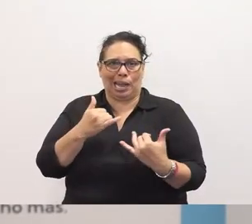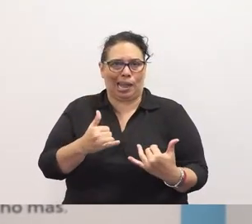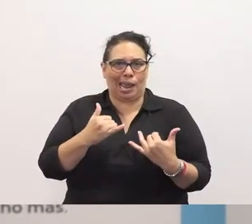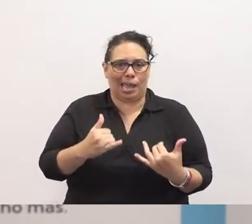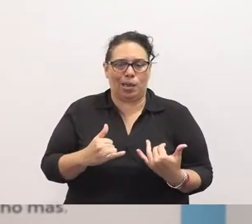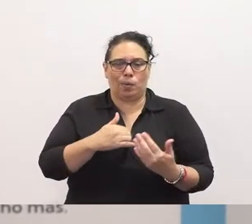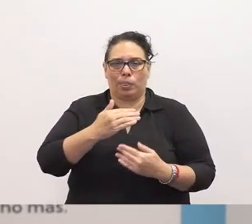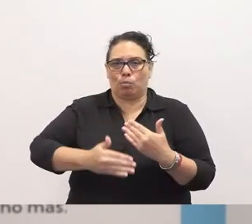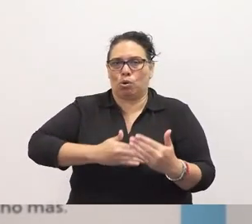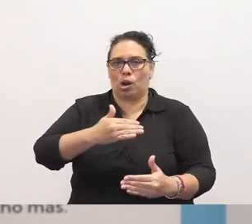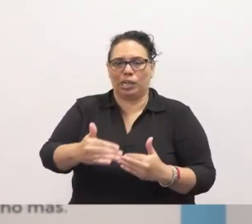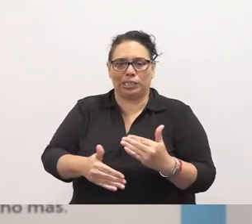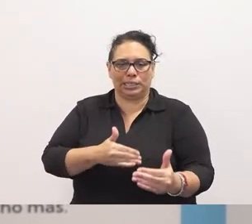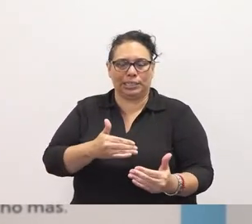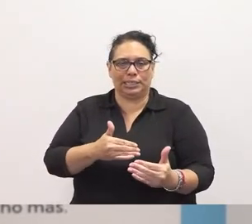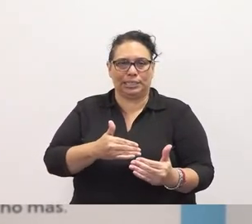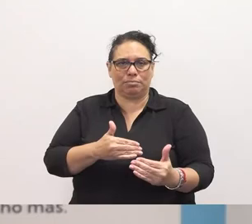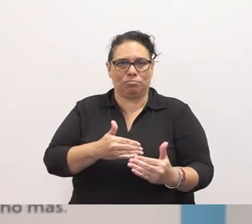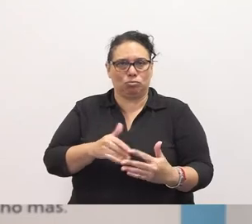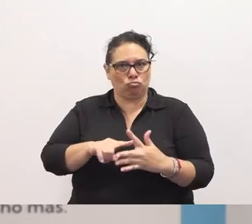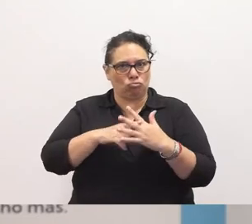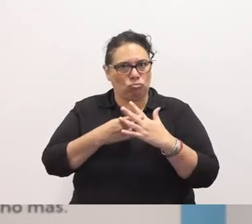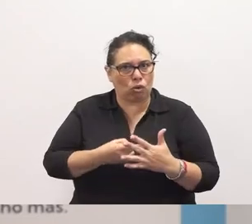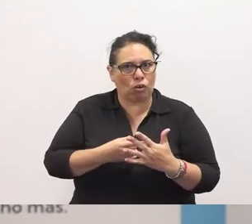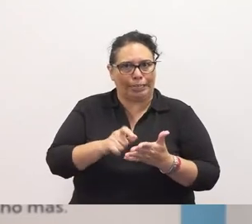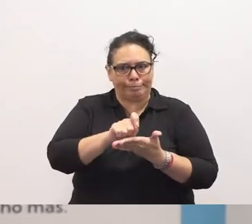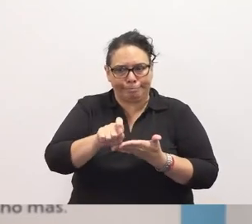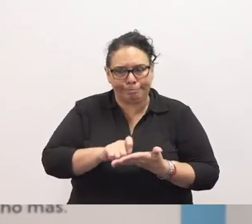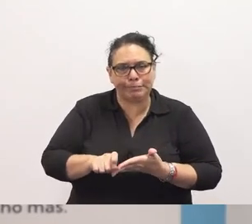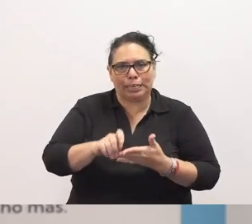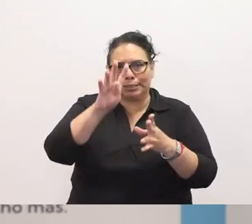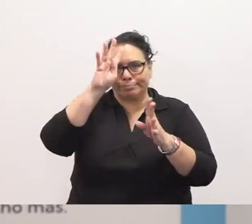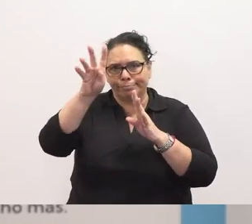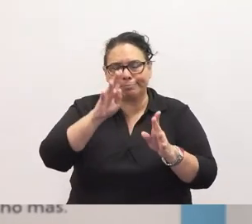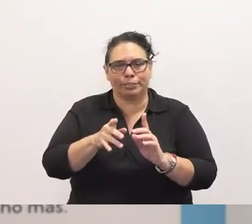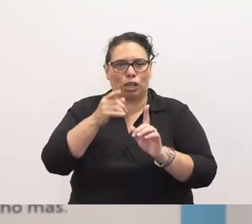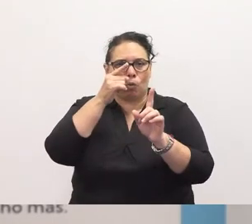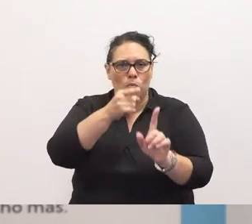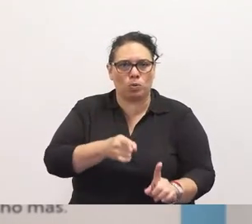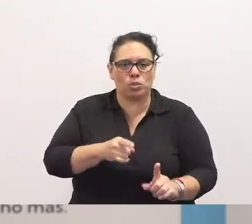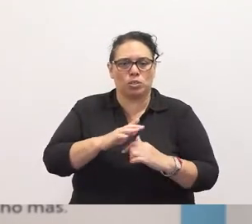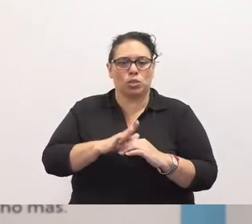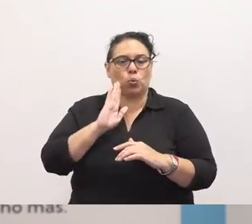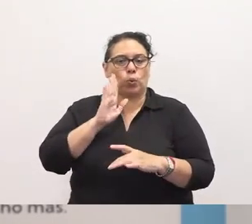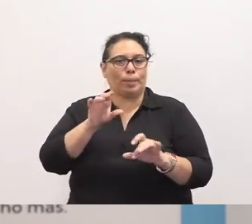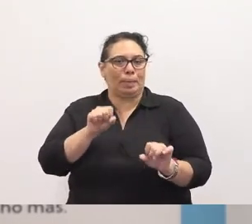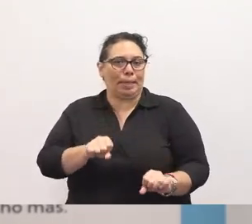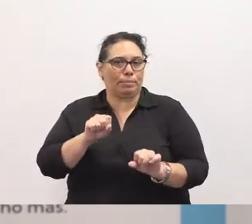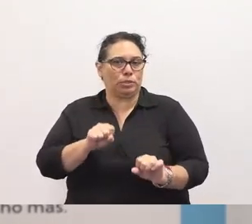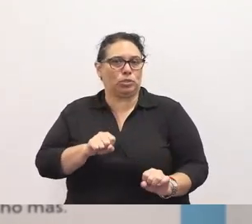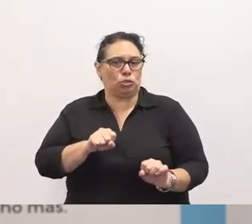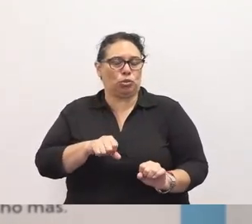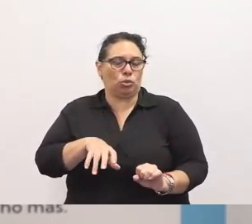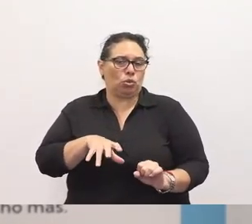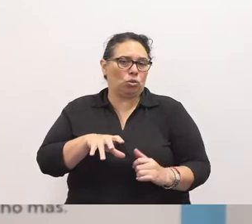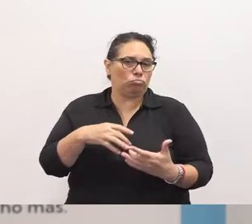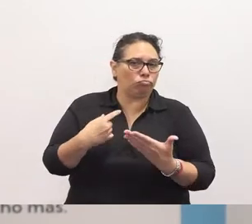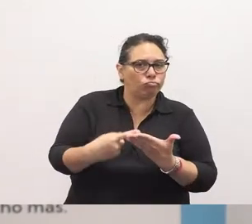are in the process of getting those goals and guardrails, we will be able to talk about whether